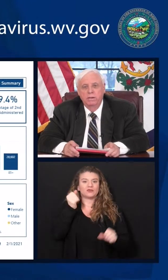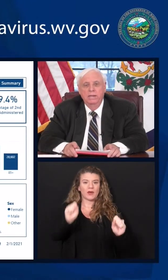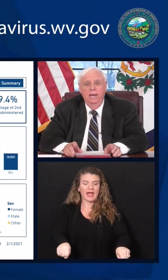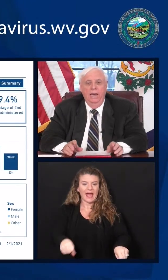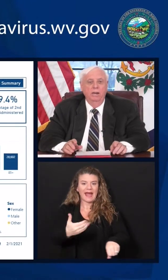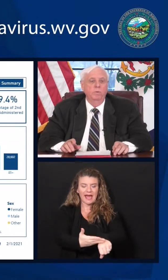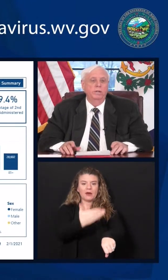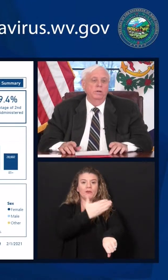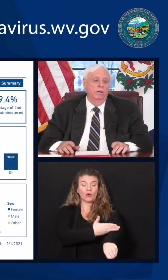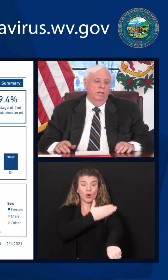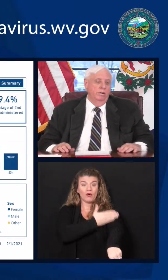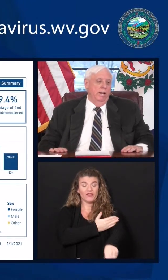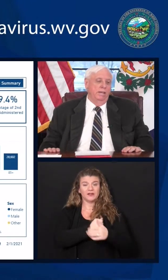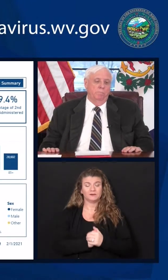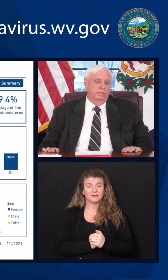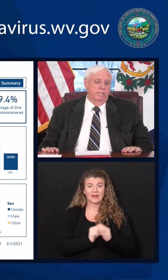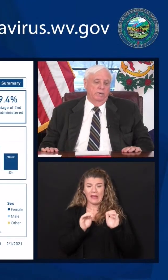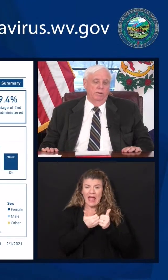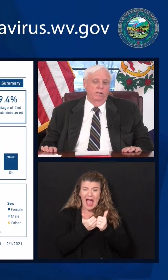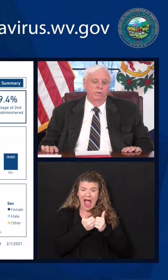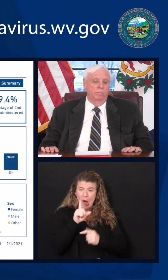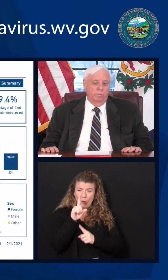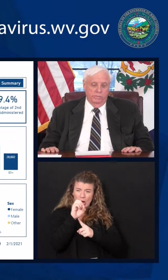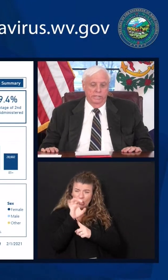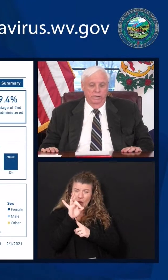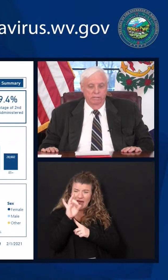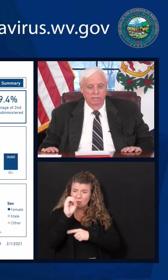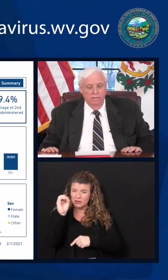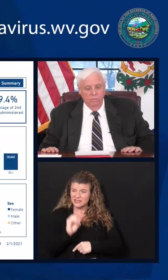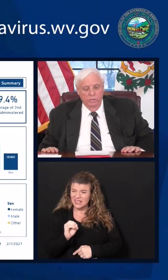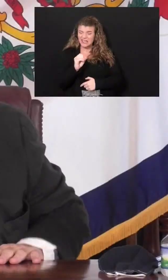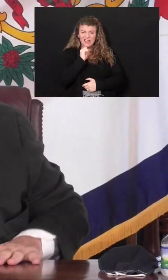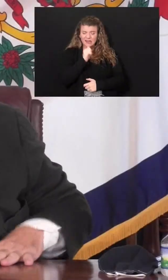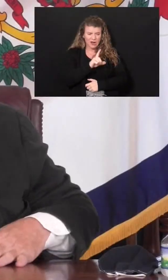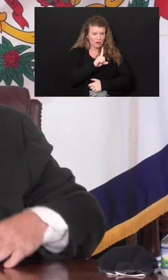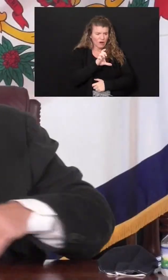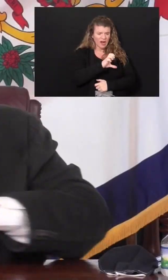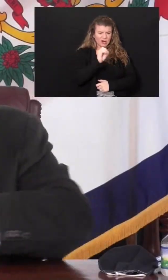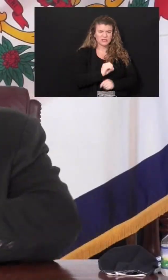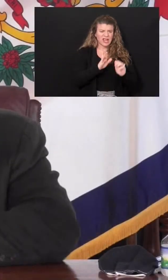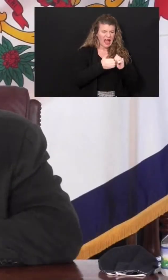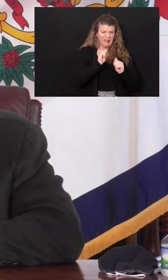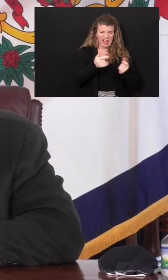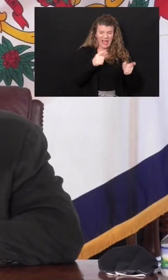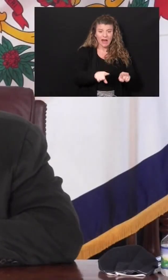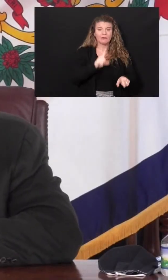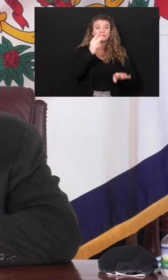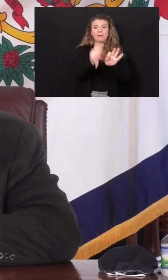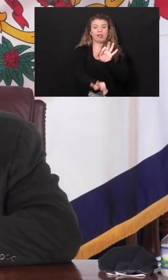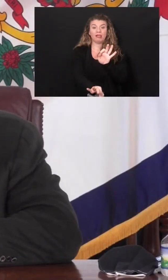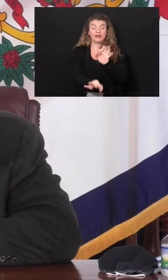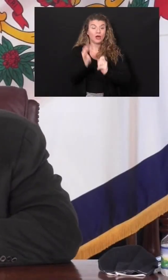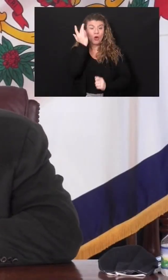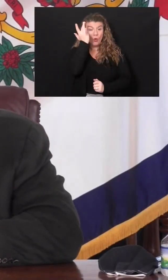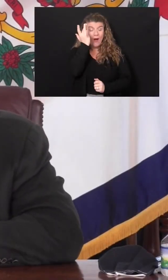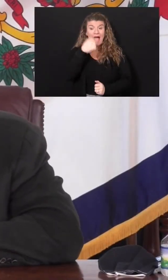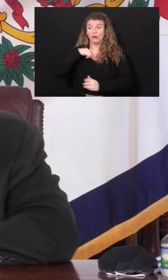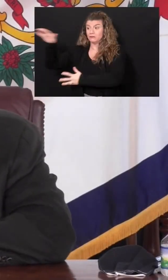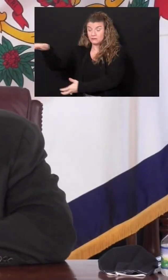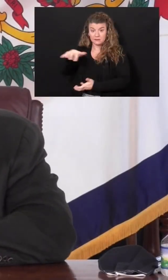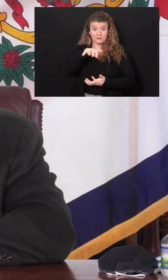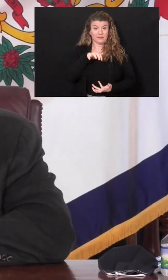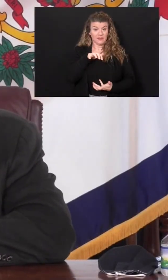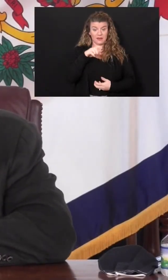better. How did we do 108% of 100%? Well, it's real simple. We're getting more out of the